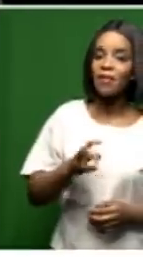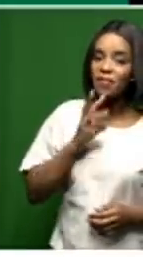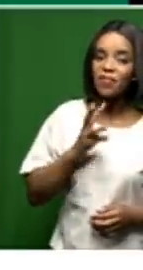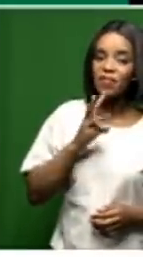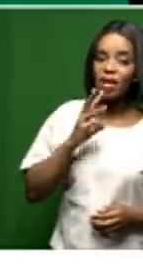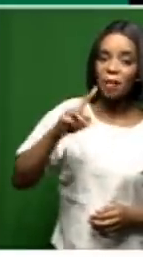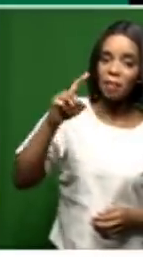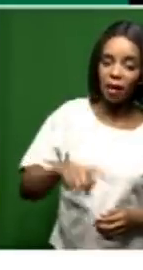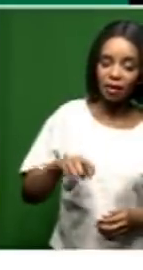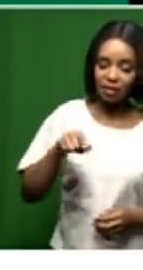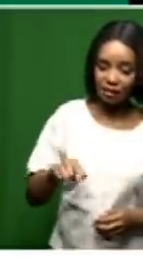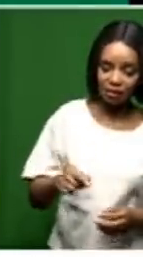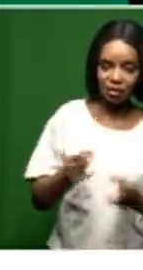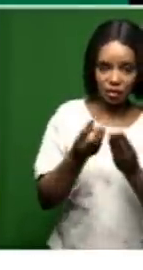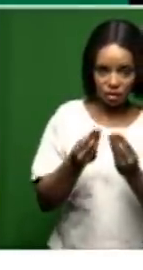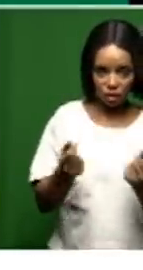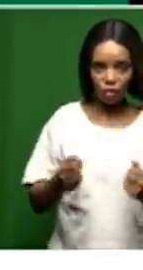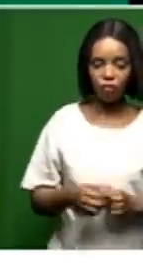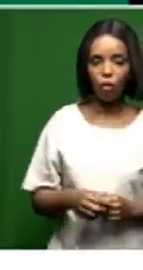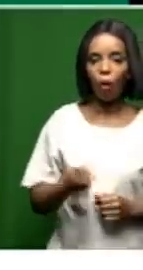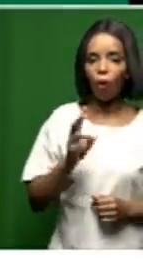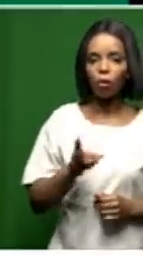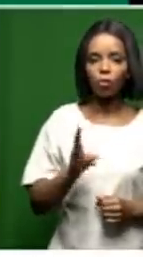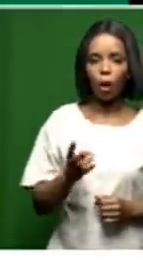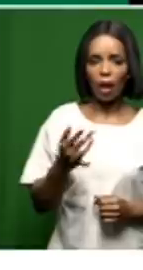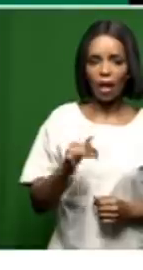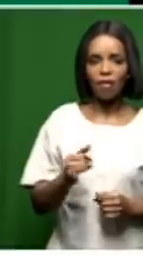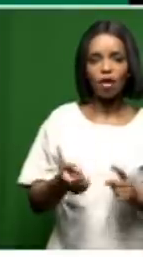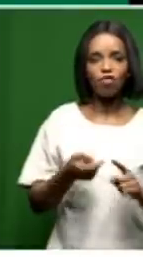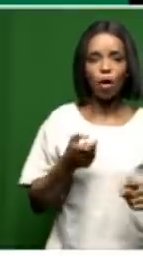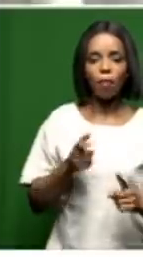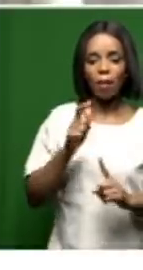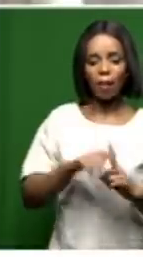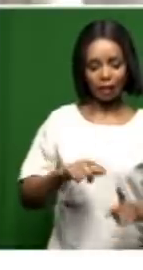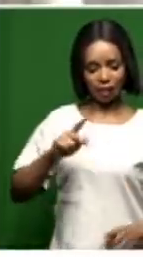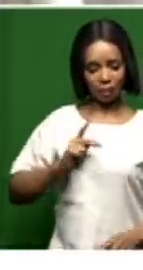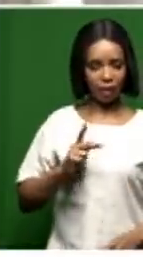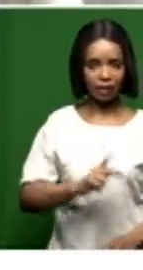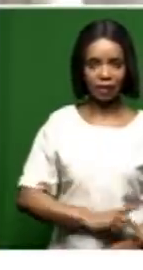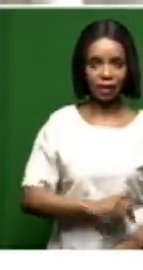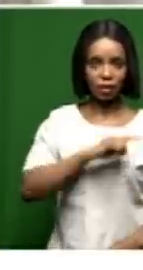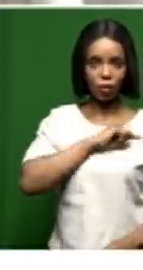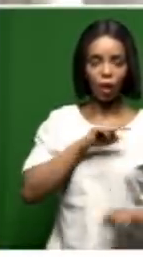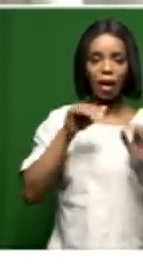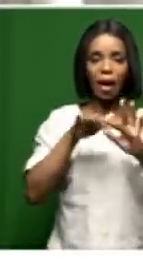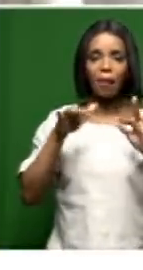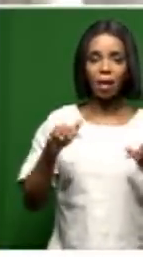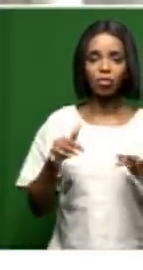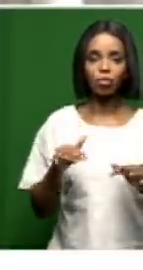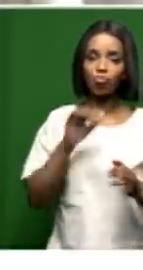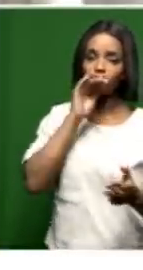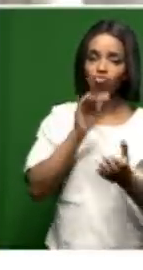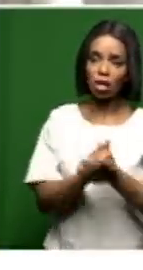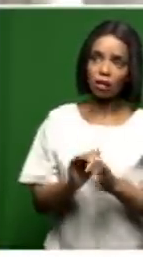if it comes from the citizen number one, in whom everybody has put trust, especially in the